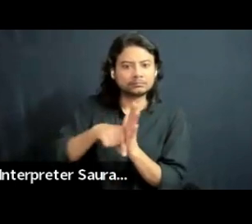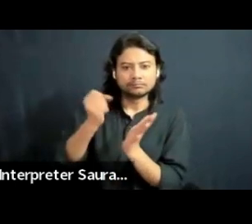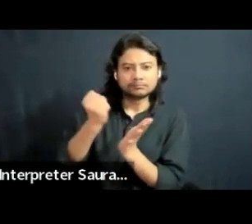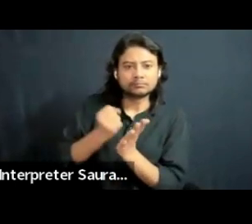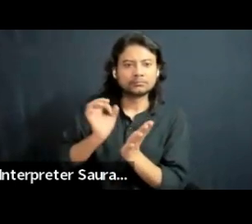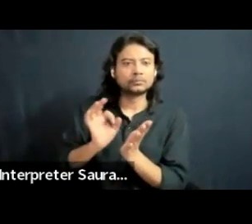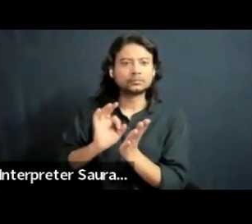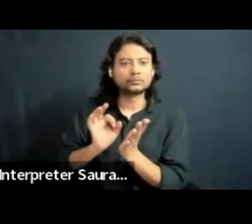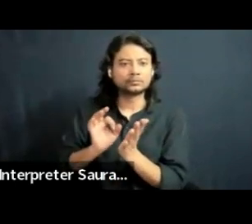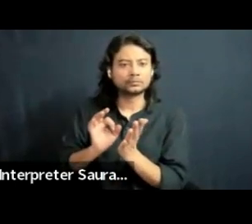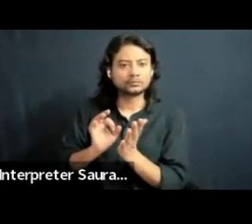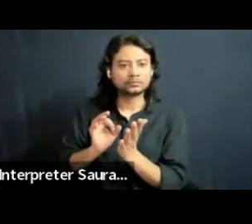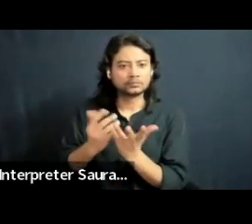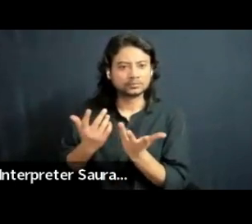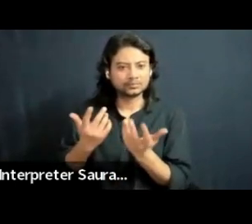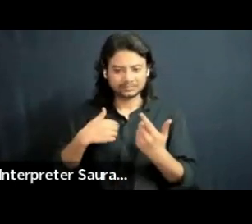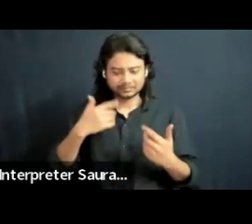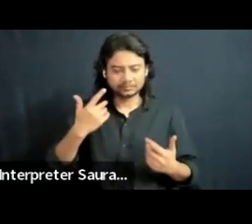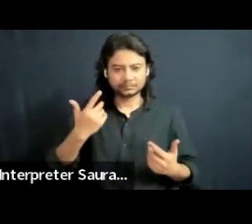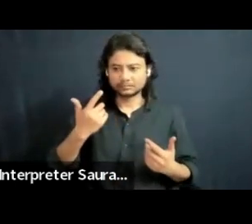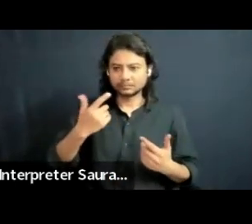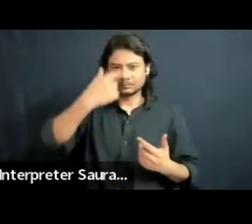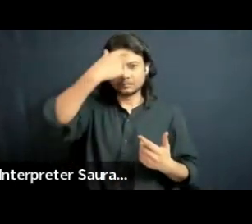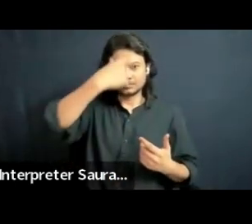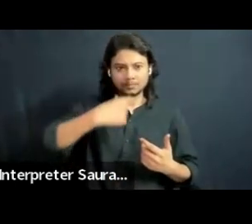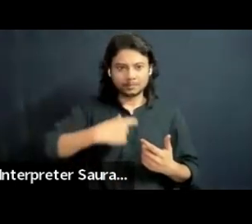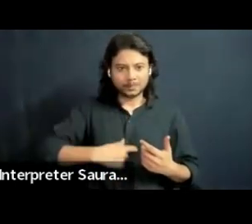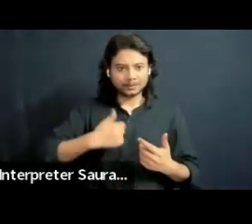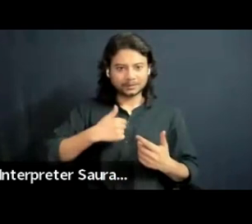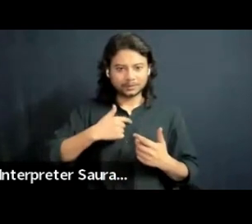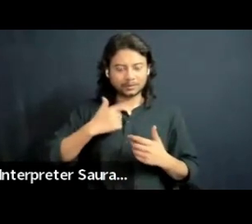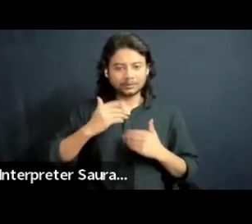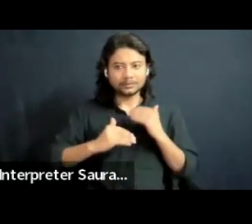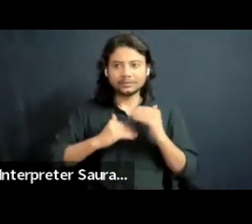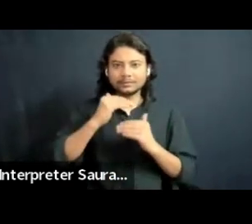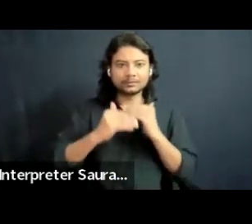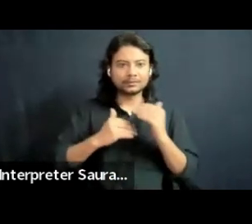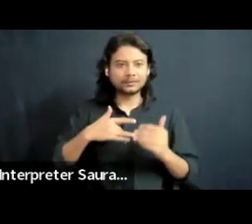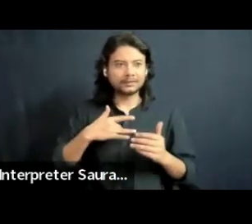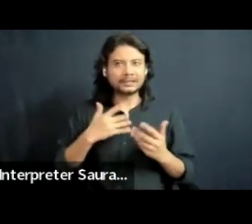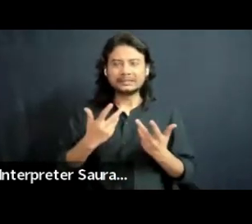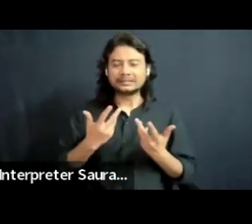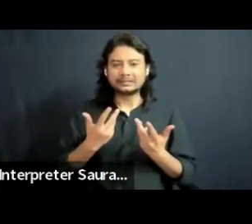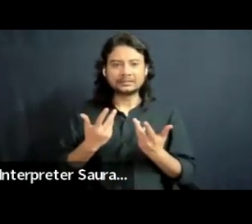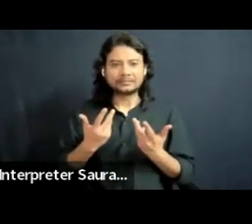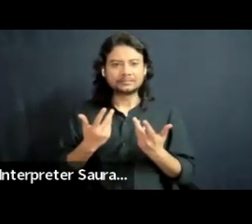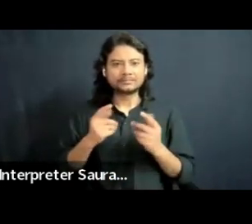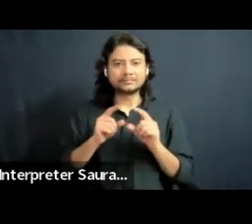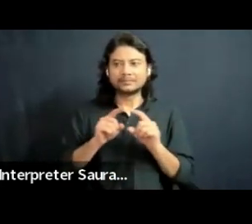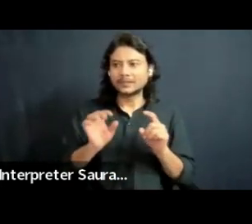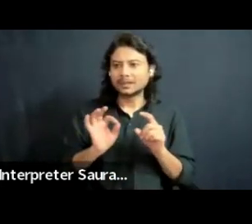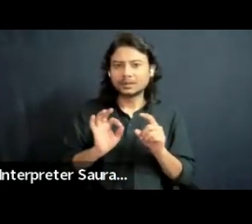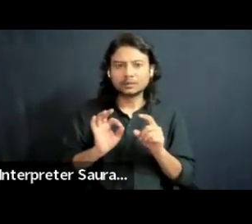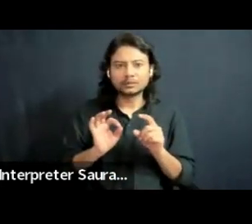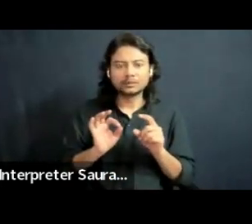born, these get compromised. And that is why it is so important that we look right from when she's a child, that she's having all